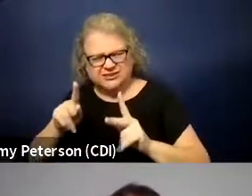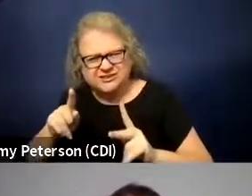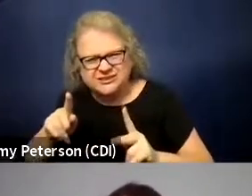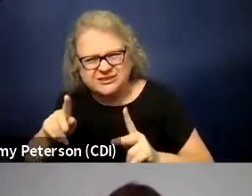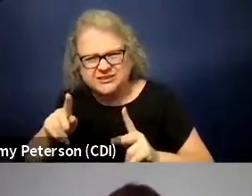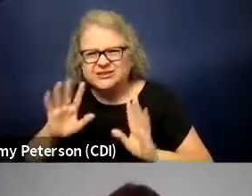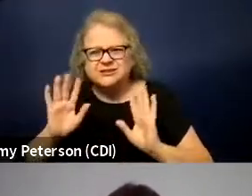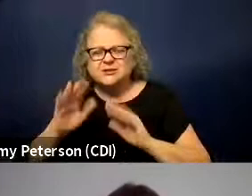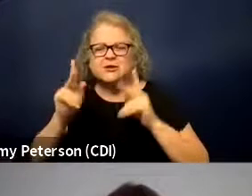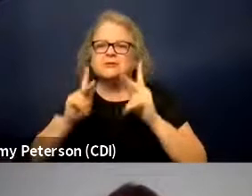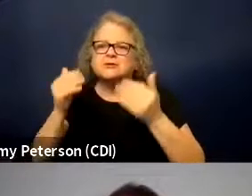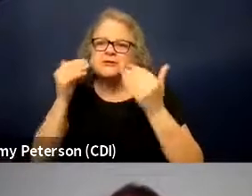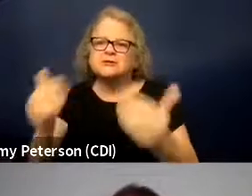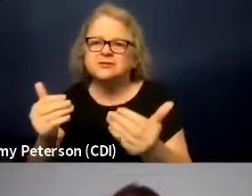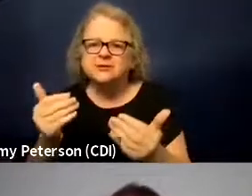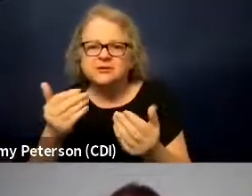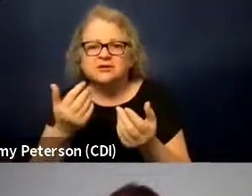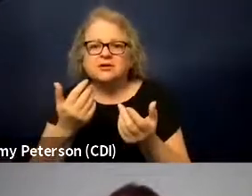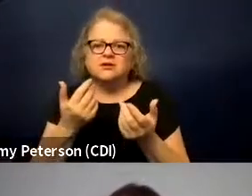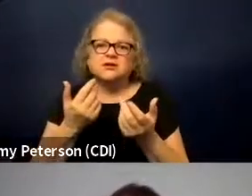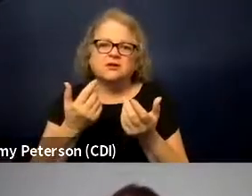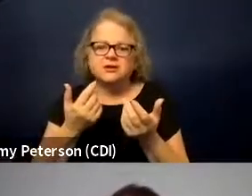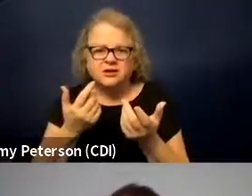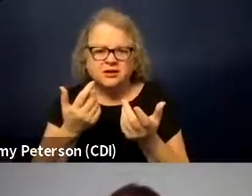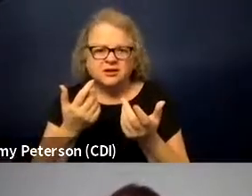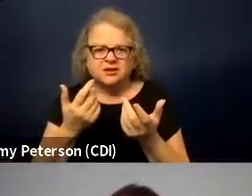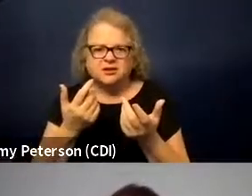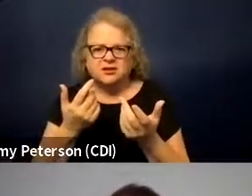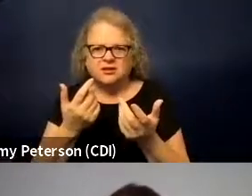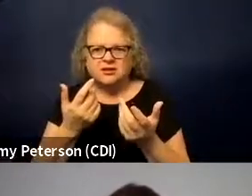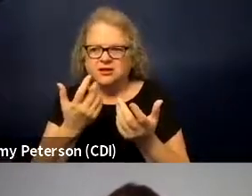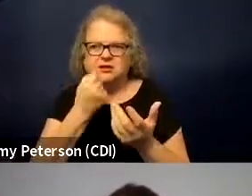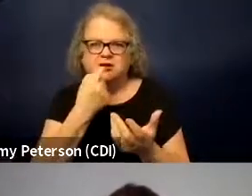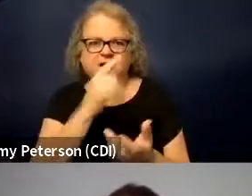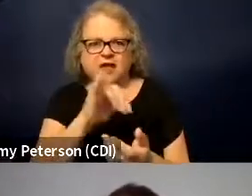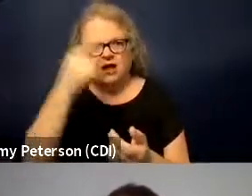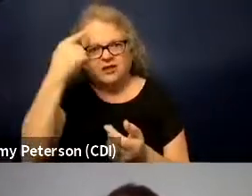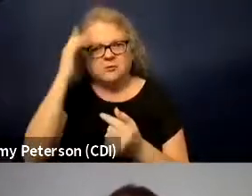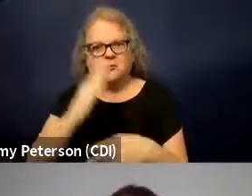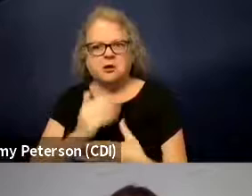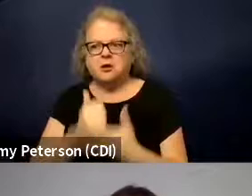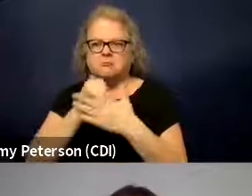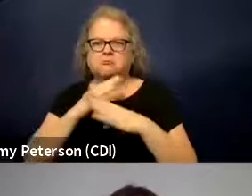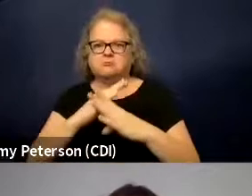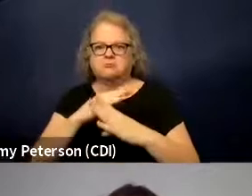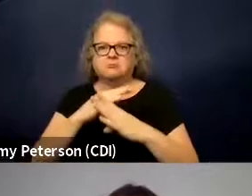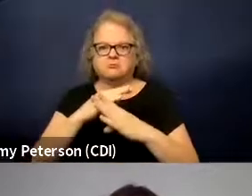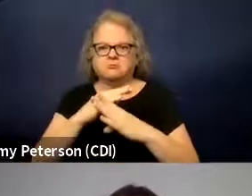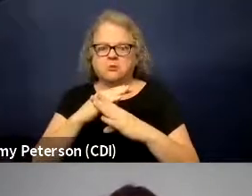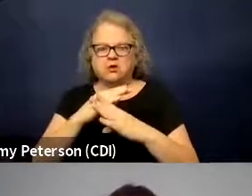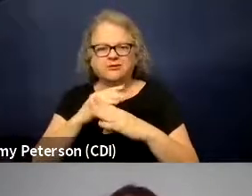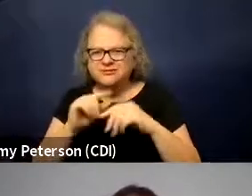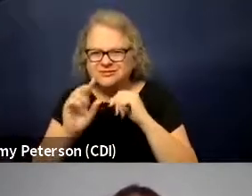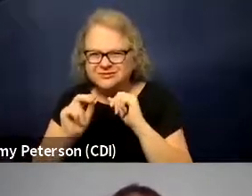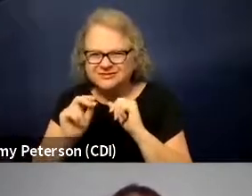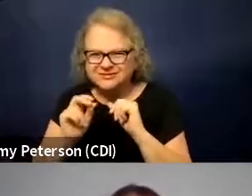the dose is wrong. If you're taking medicine that is dosed for a horse or a cow, you could take a terrible